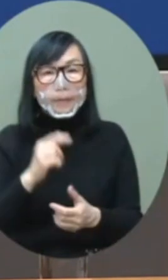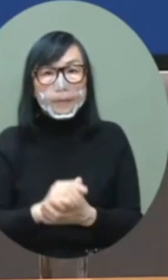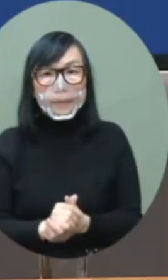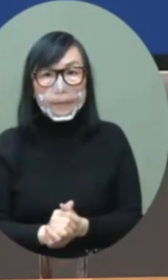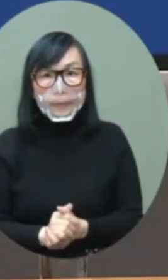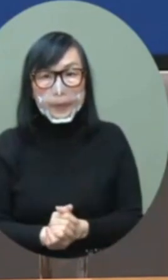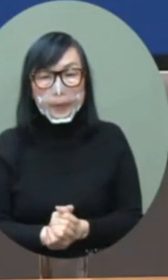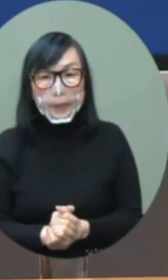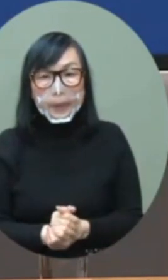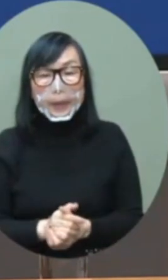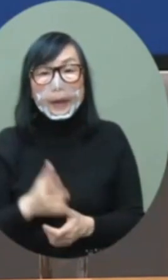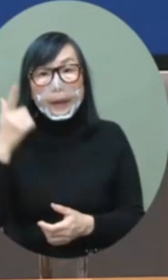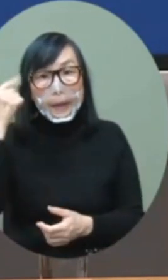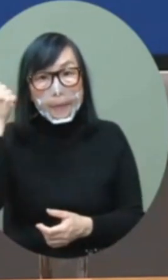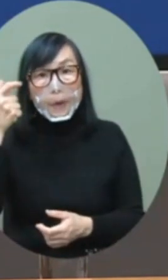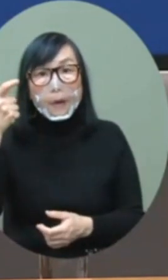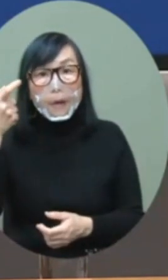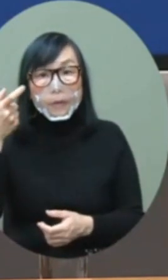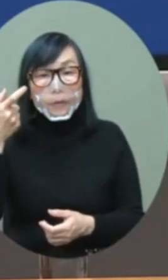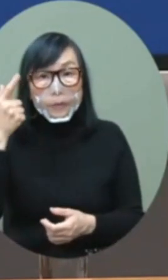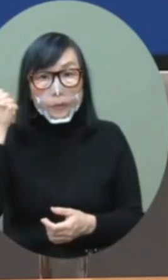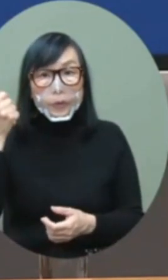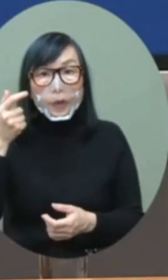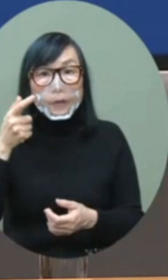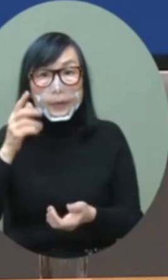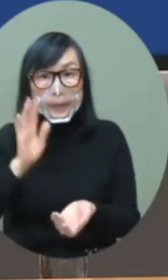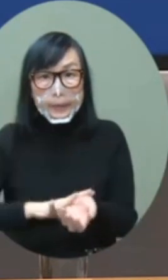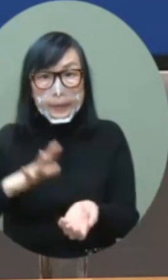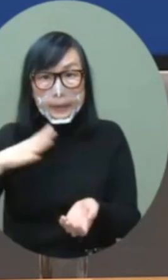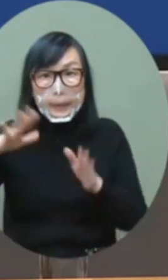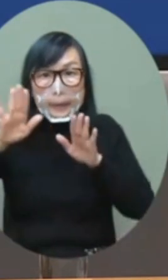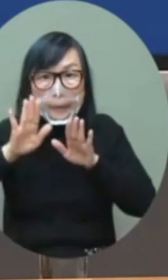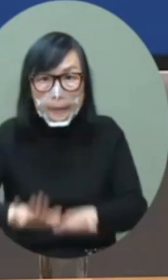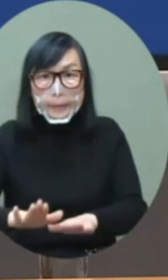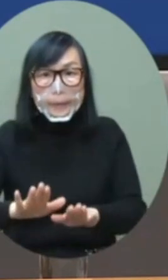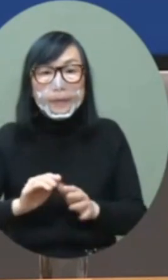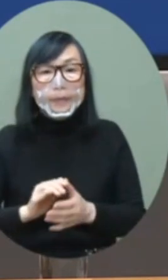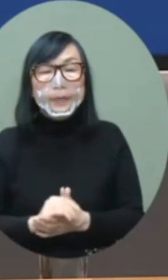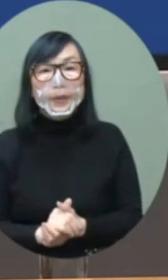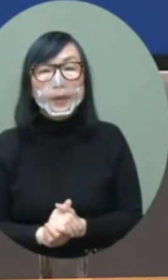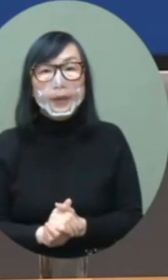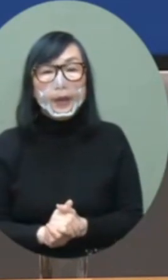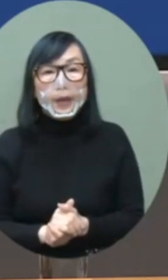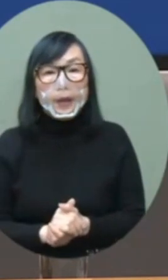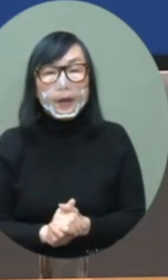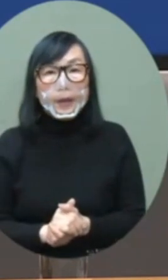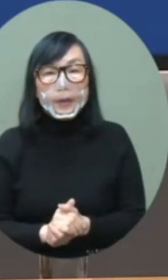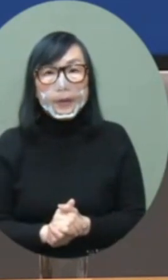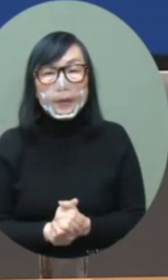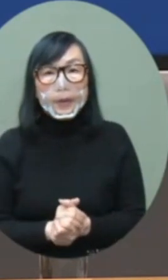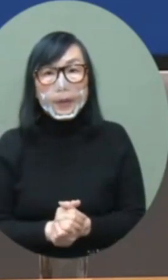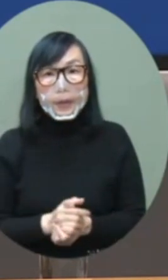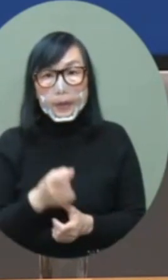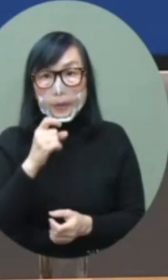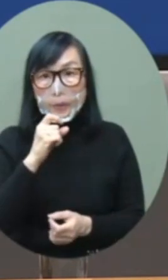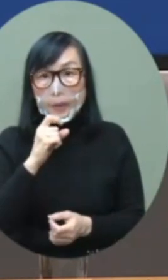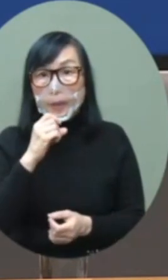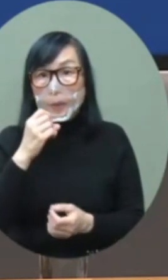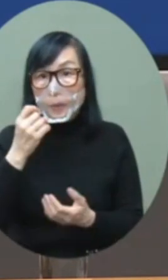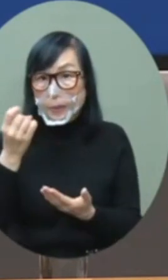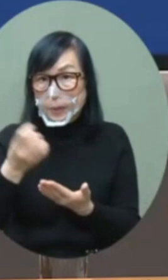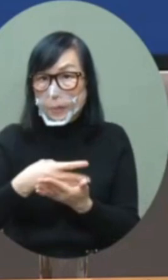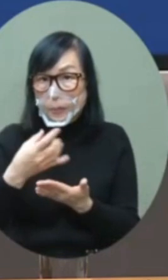epidemic as soon as possible. And when we are in a better position to assess the likely outcome of the